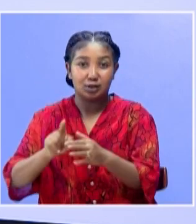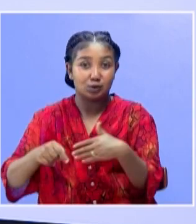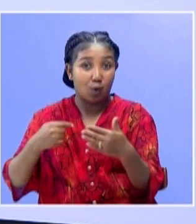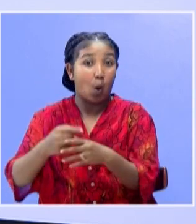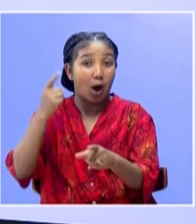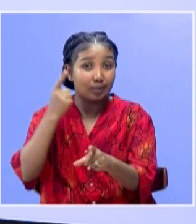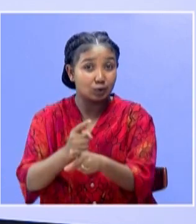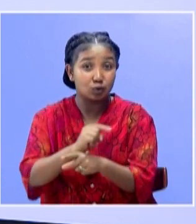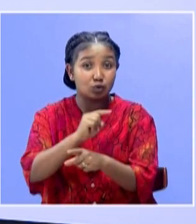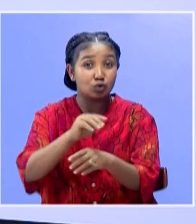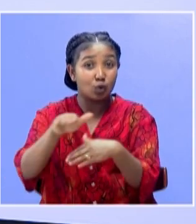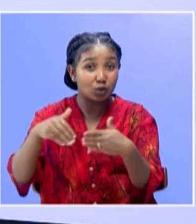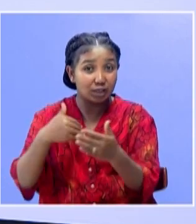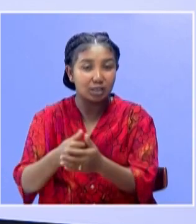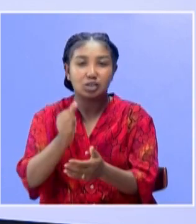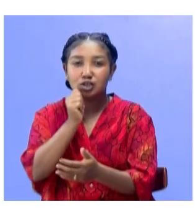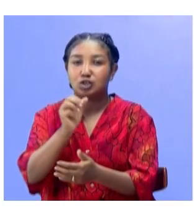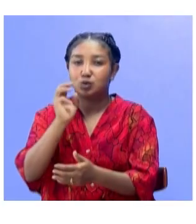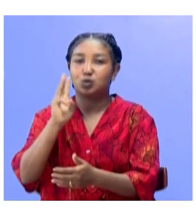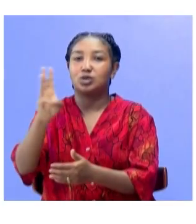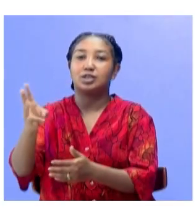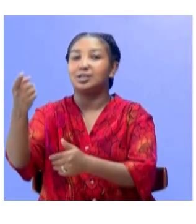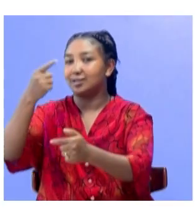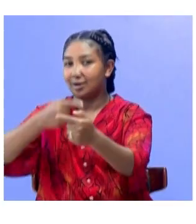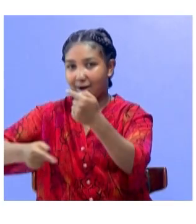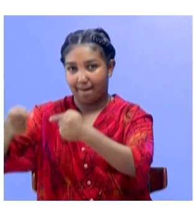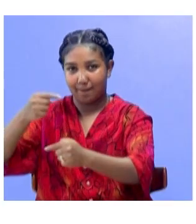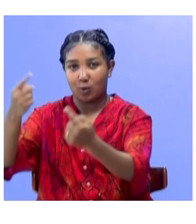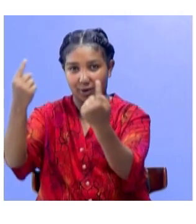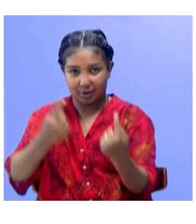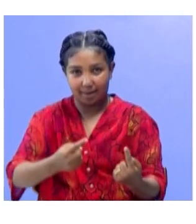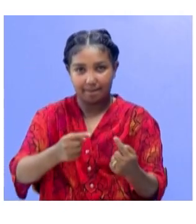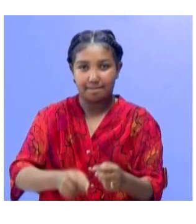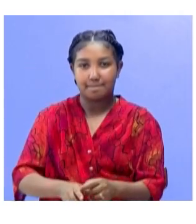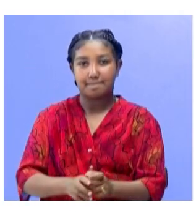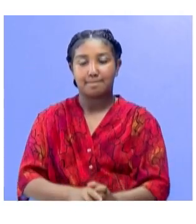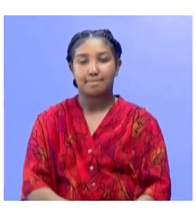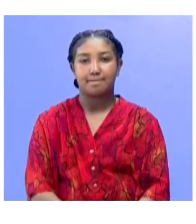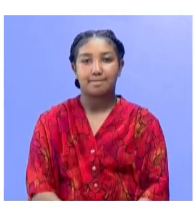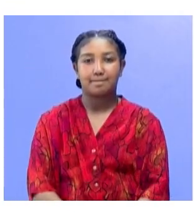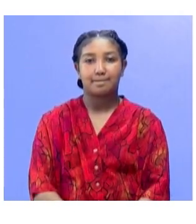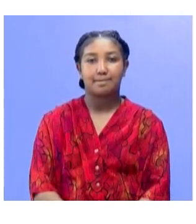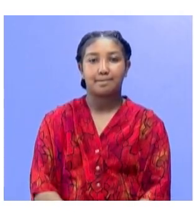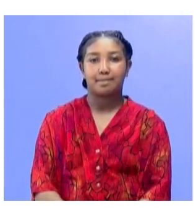am sure you all say what? She will come. She'll come.